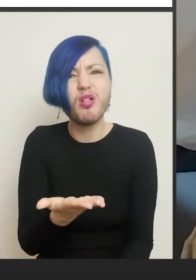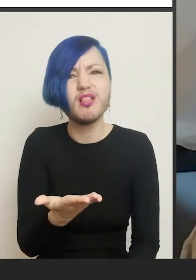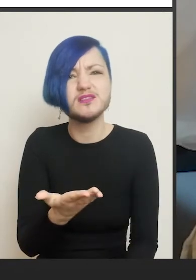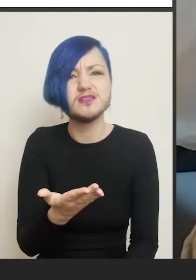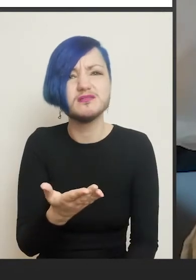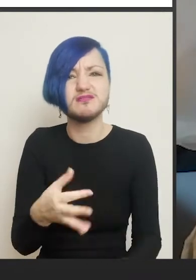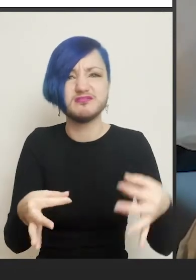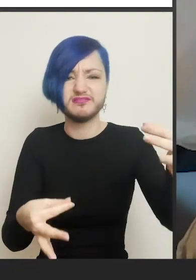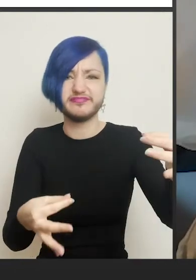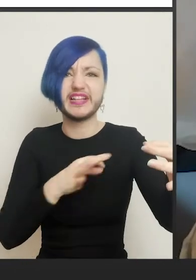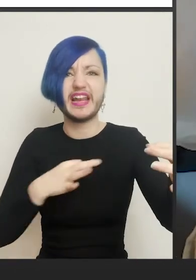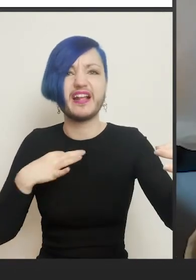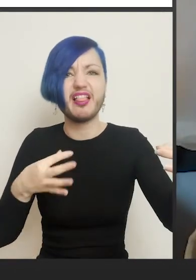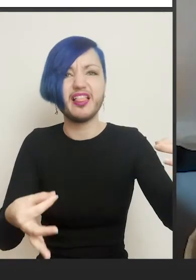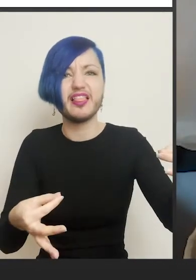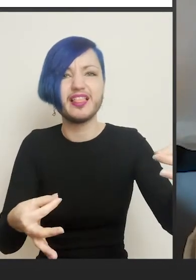It's